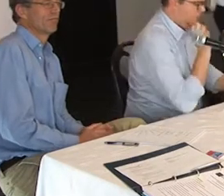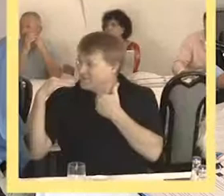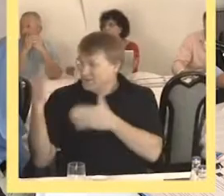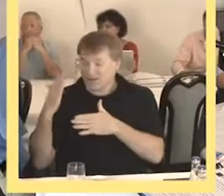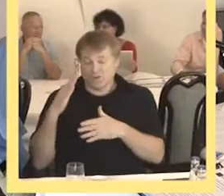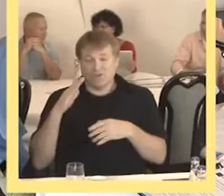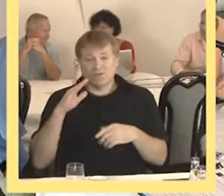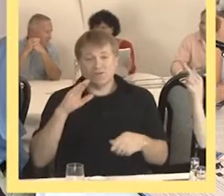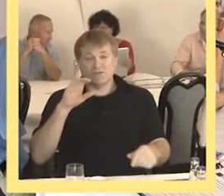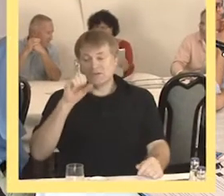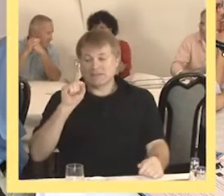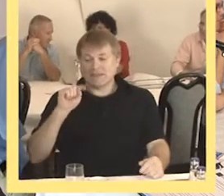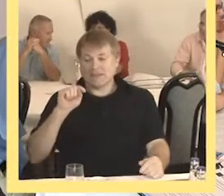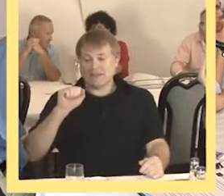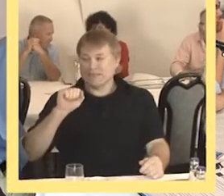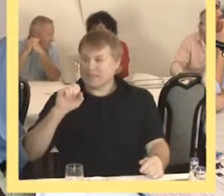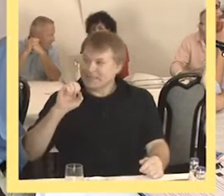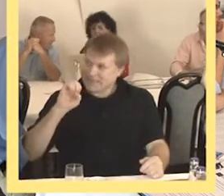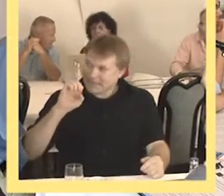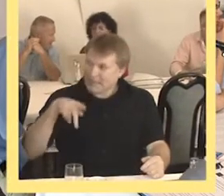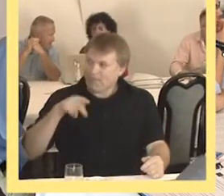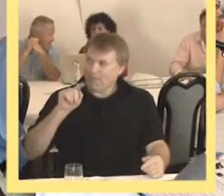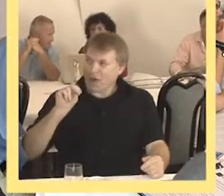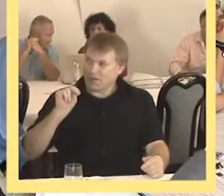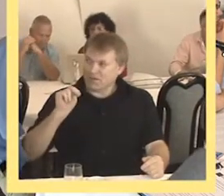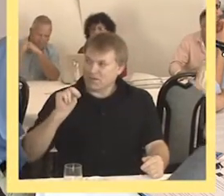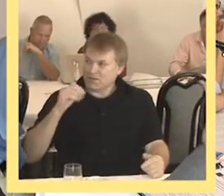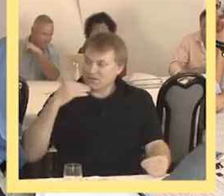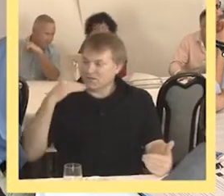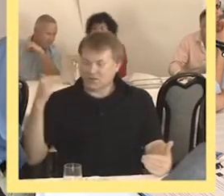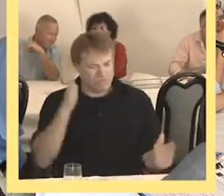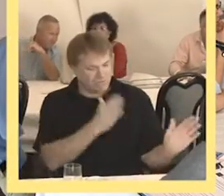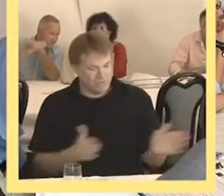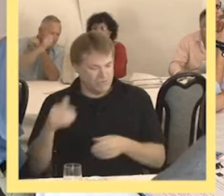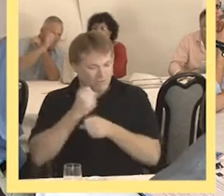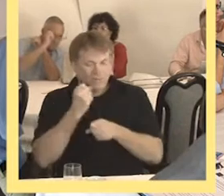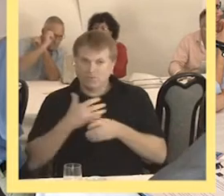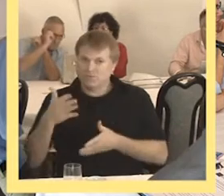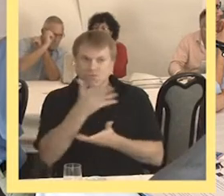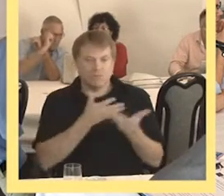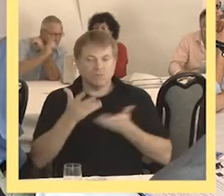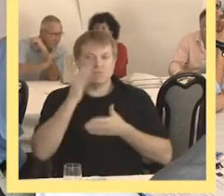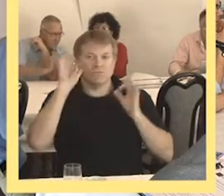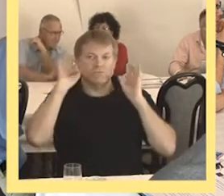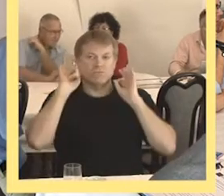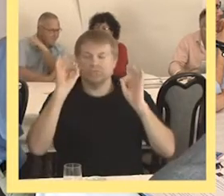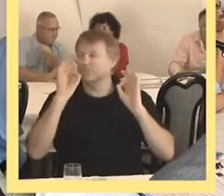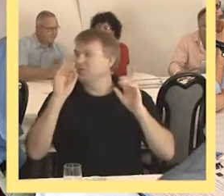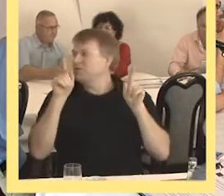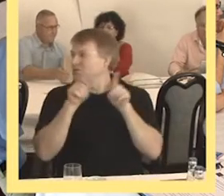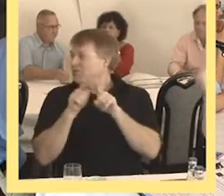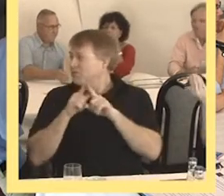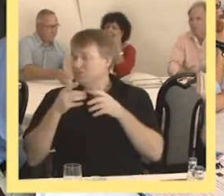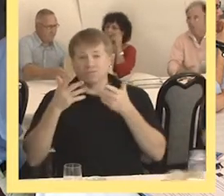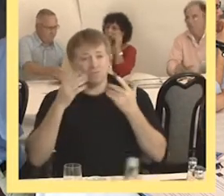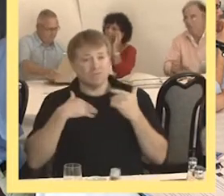Stepan, for organizing this wonderful conference, and also thank you to Martin Puccina, the Minister of Interior,